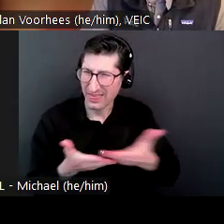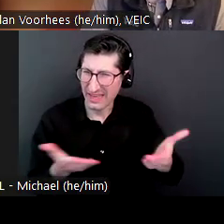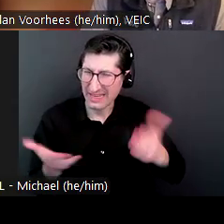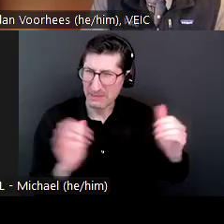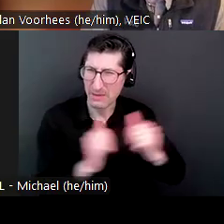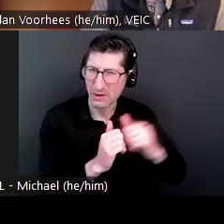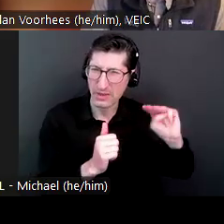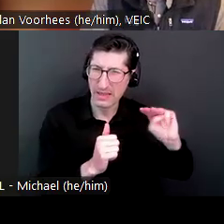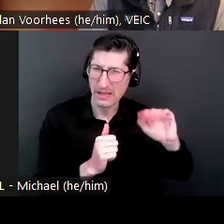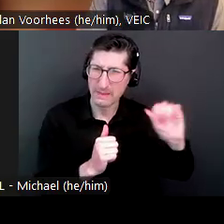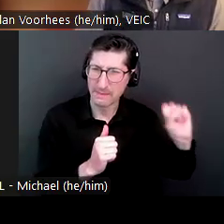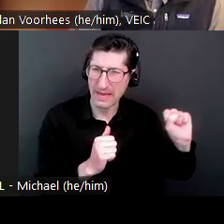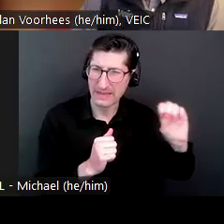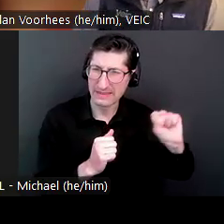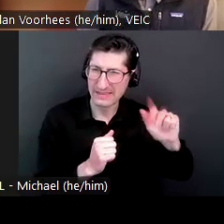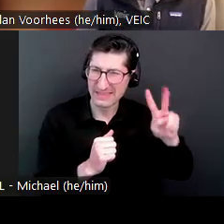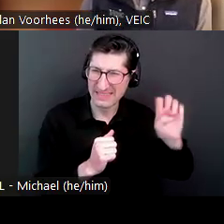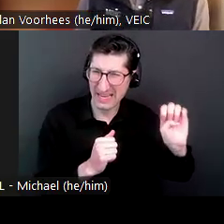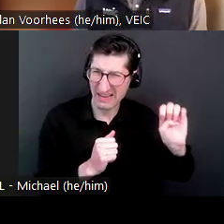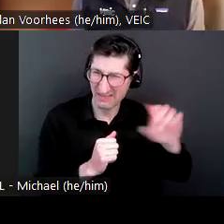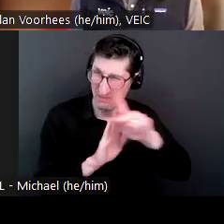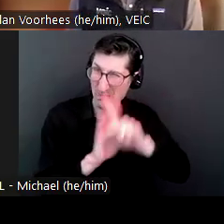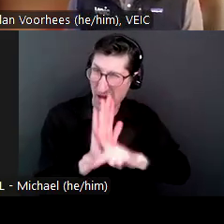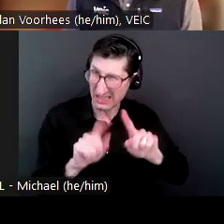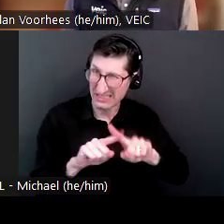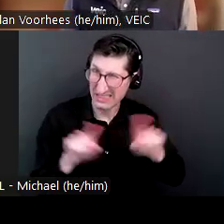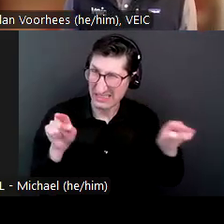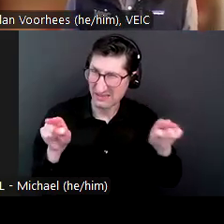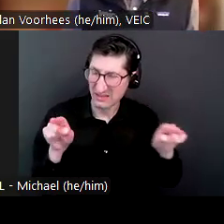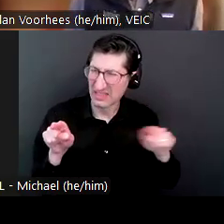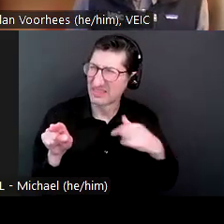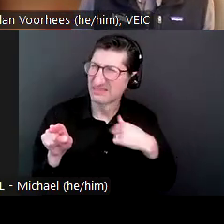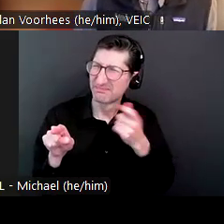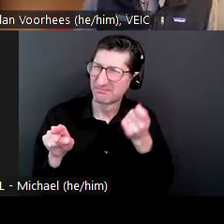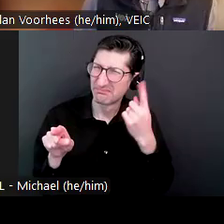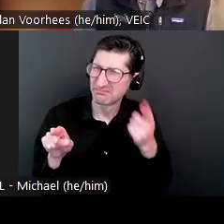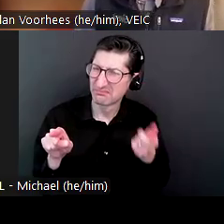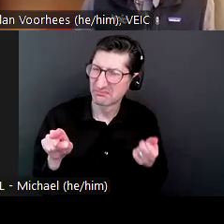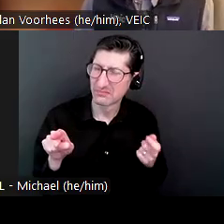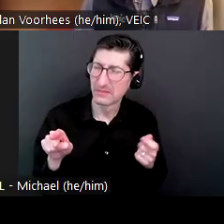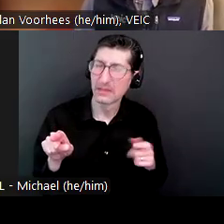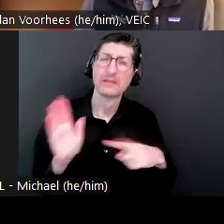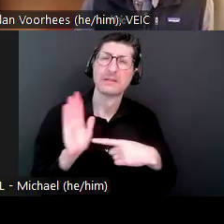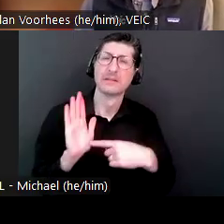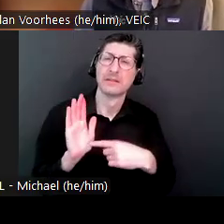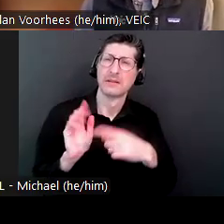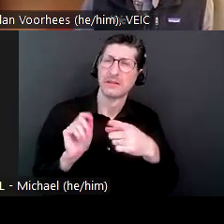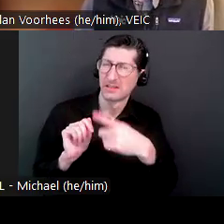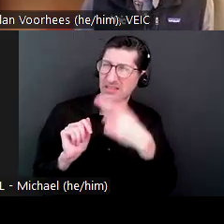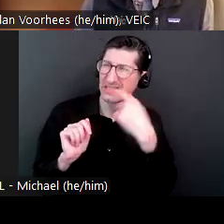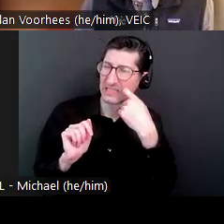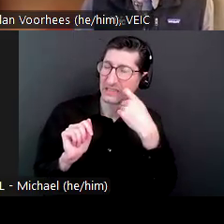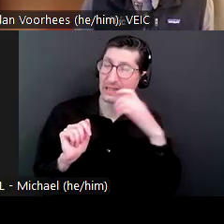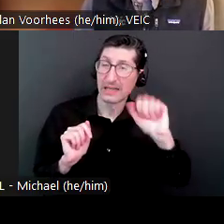level. That, and I'm not understanding how that would, or what that means. Like, because, for example, you just, to